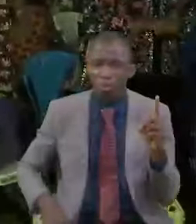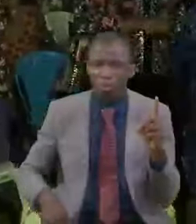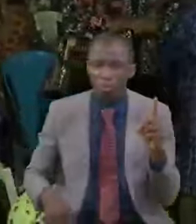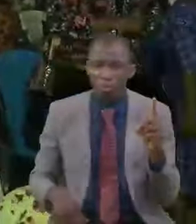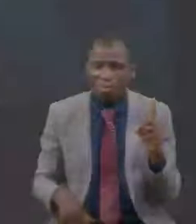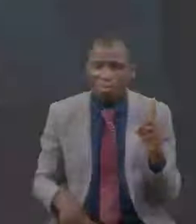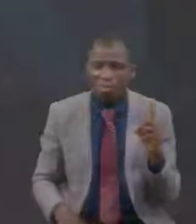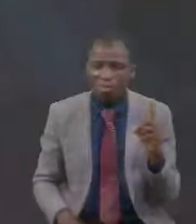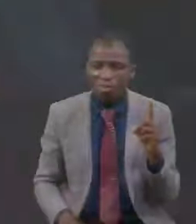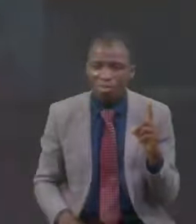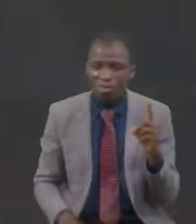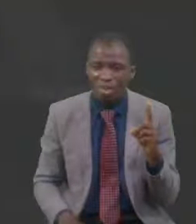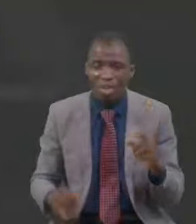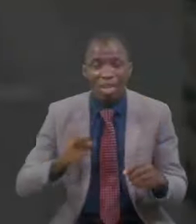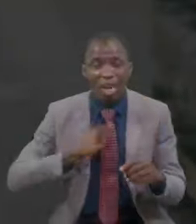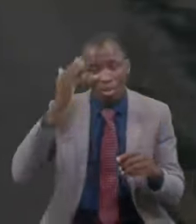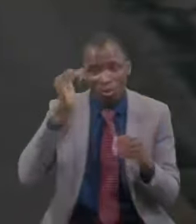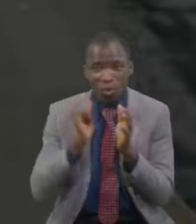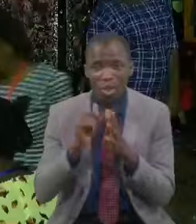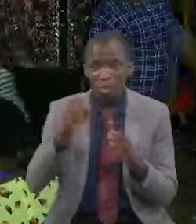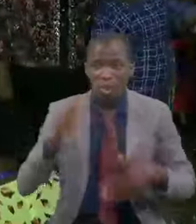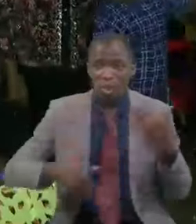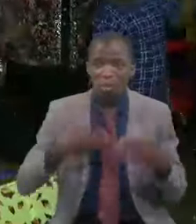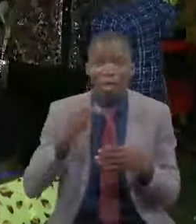I know you're happy, you'll be happier.